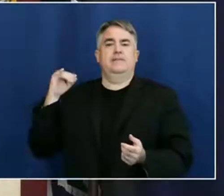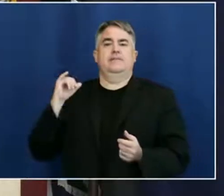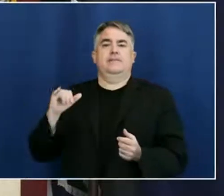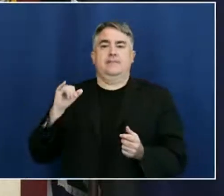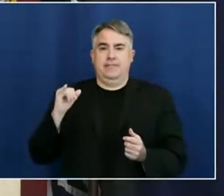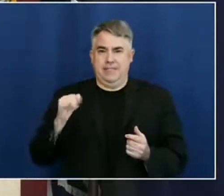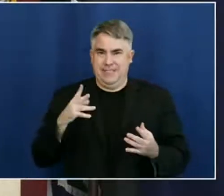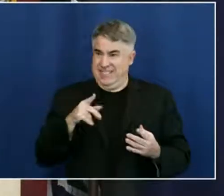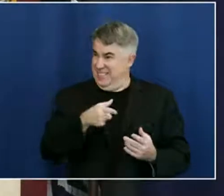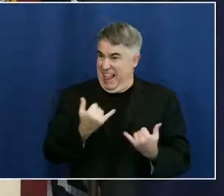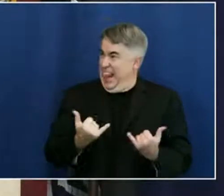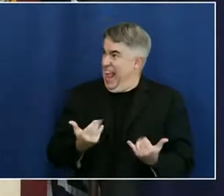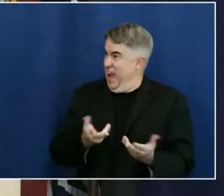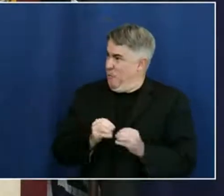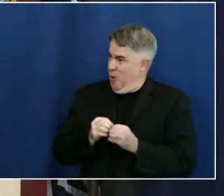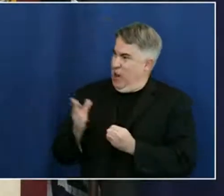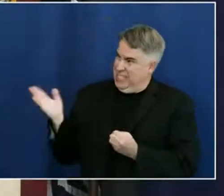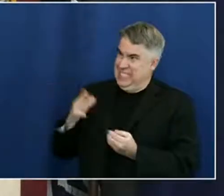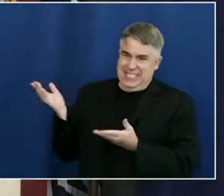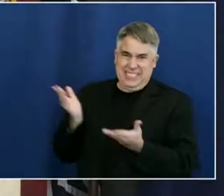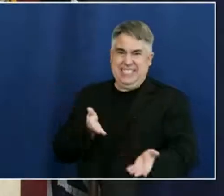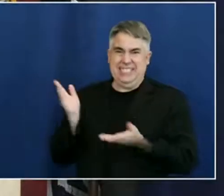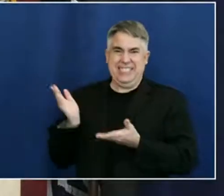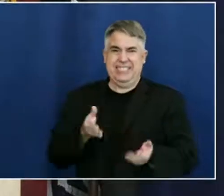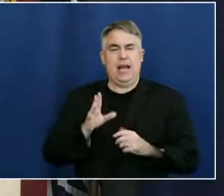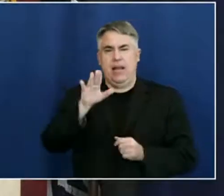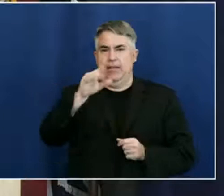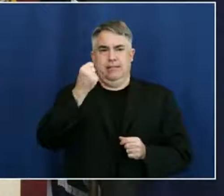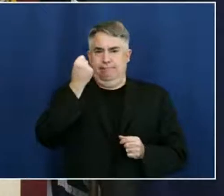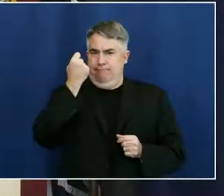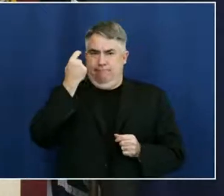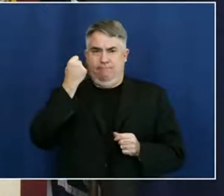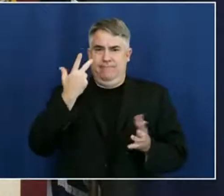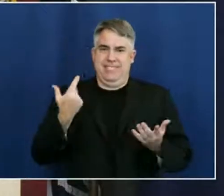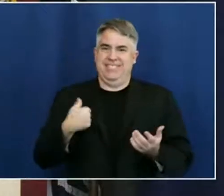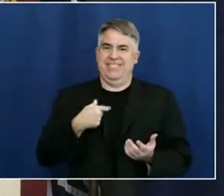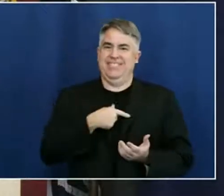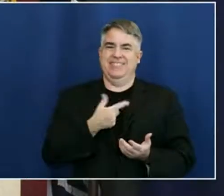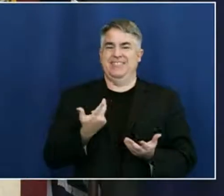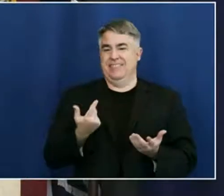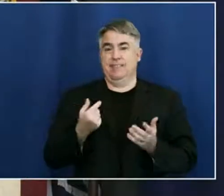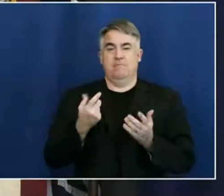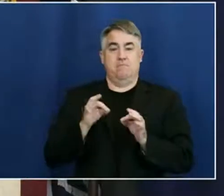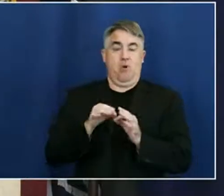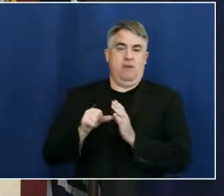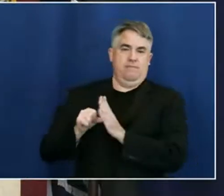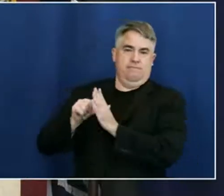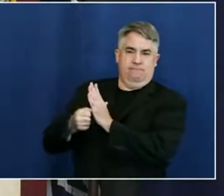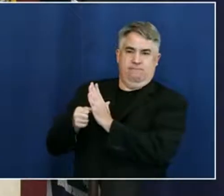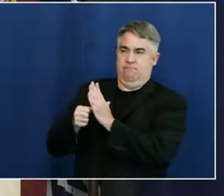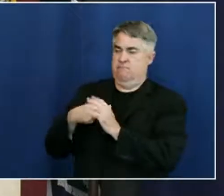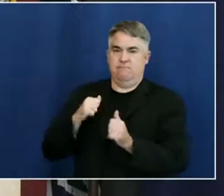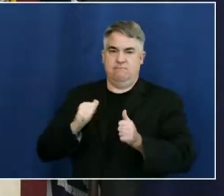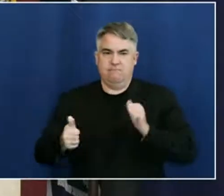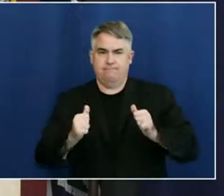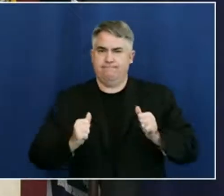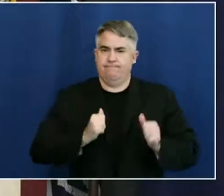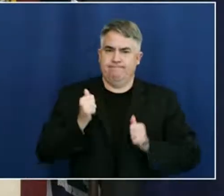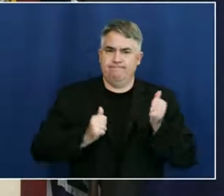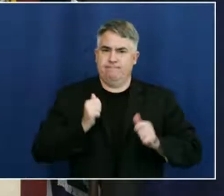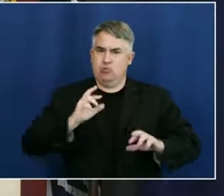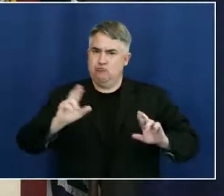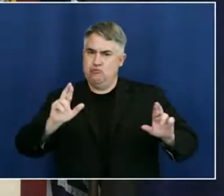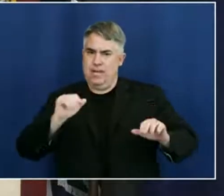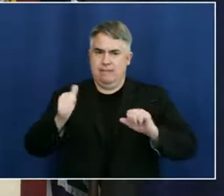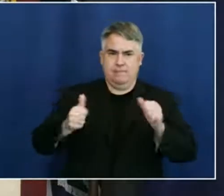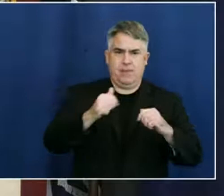get vaccinated now. But I think as a county, what we are seeing is generally good in our ability to build out infrastructure, our ability to move